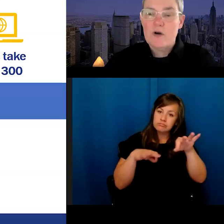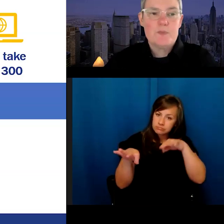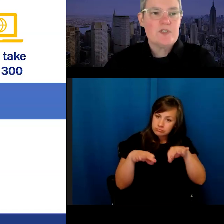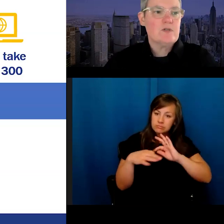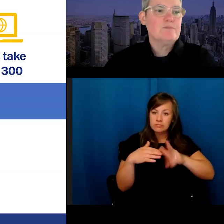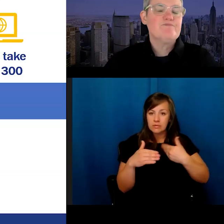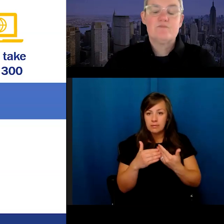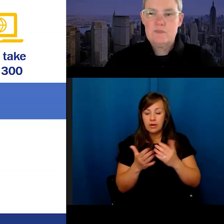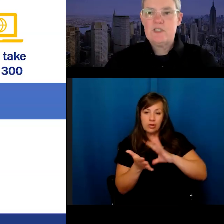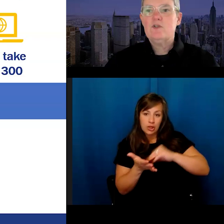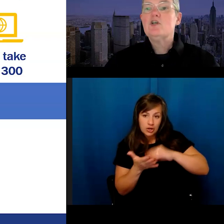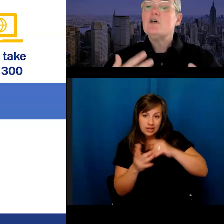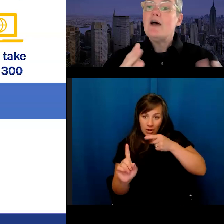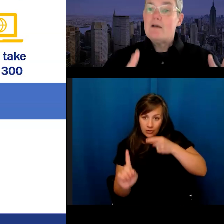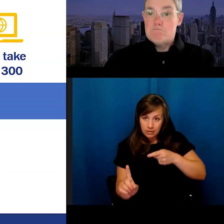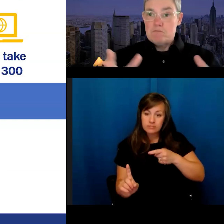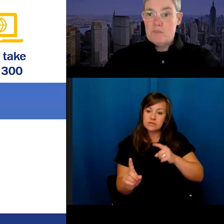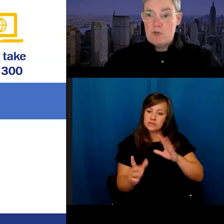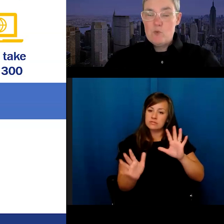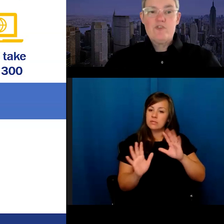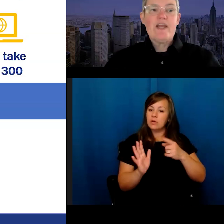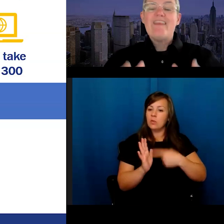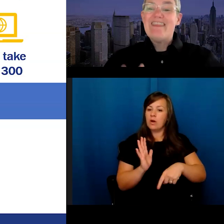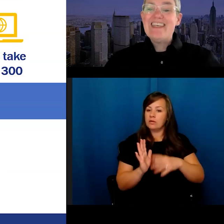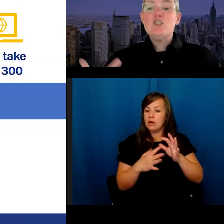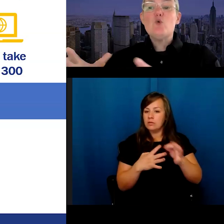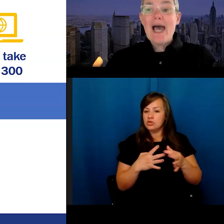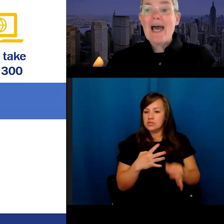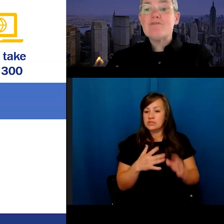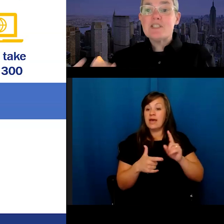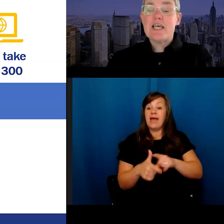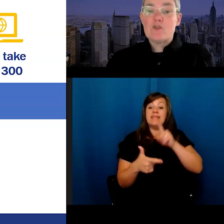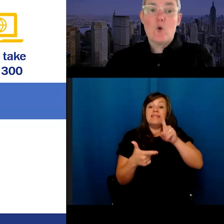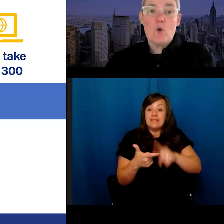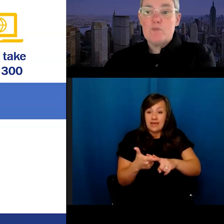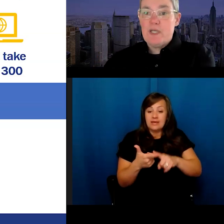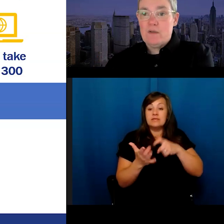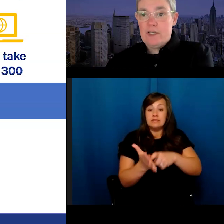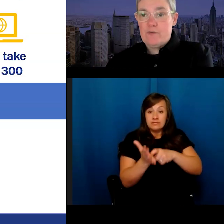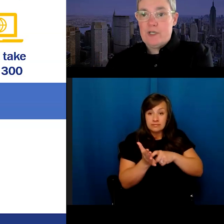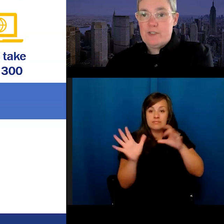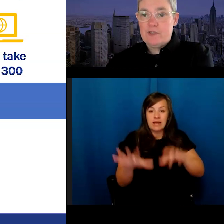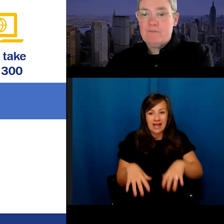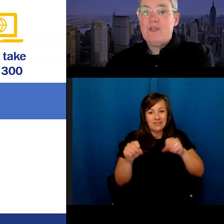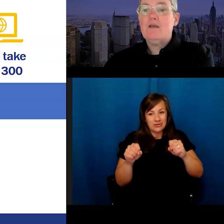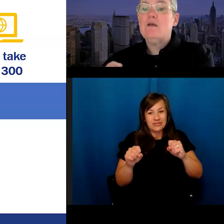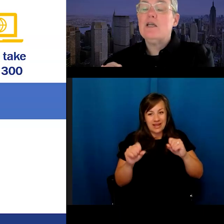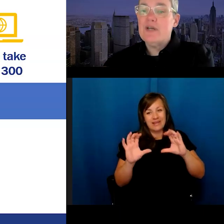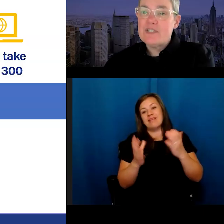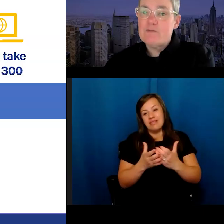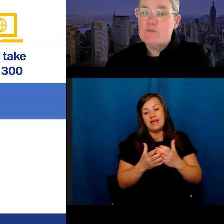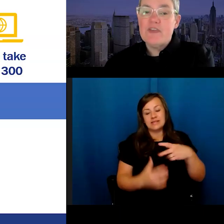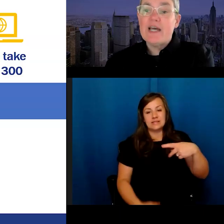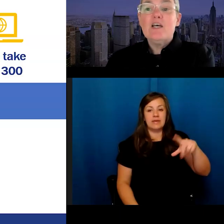are, what your options are. Yeah. So you won't do that. Then you have to take the course PLA 300,